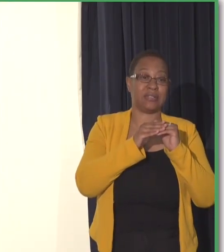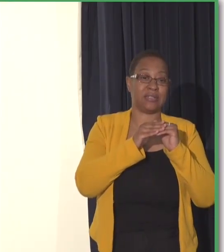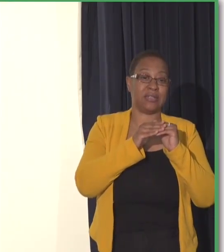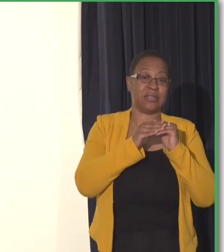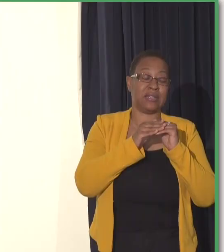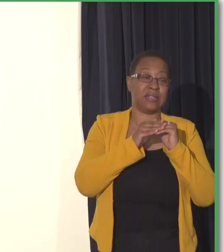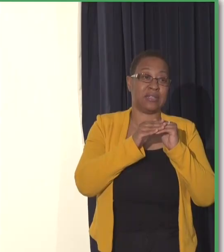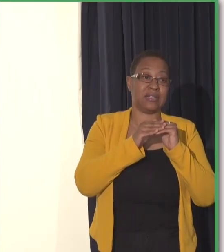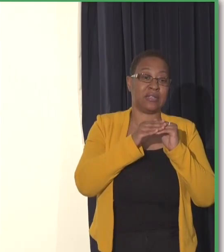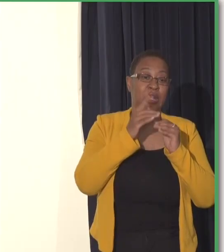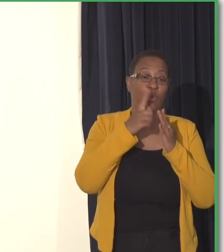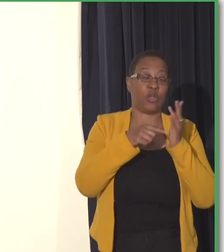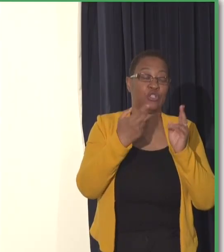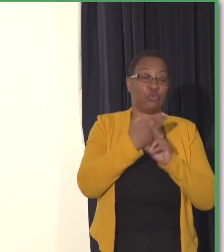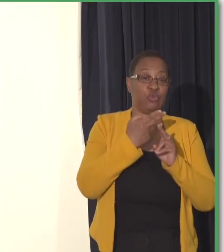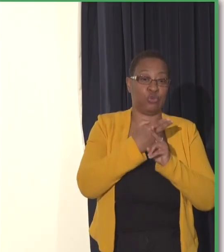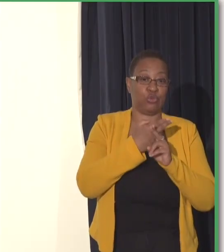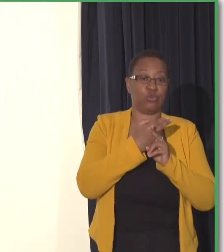magnitude,